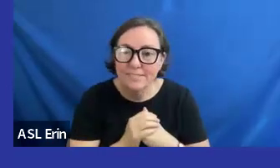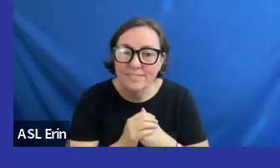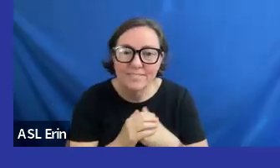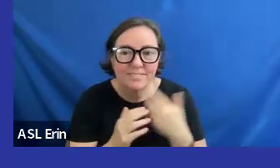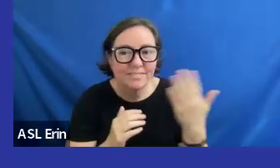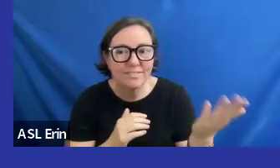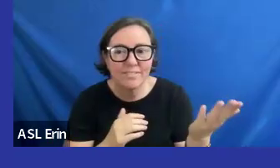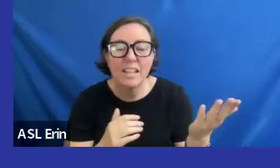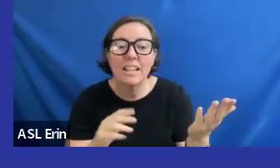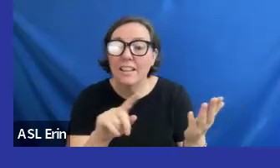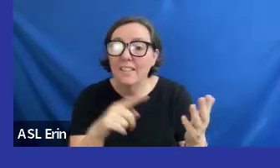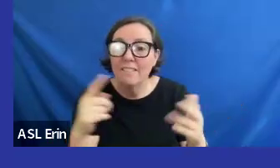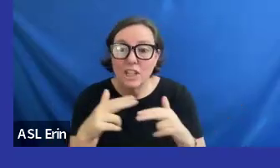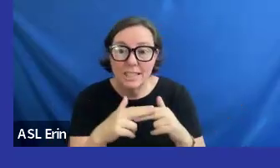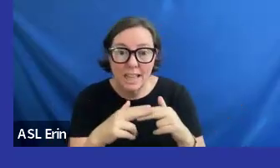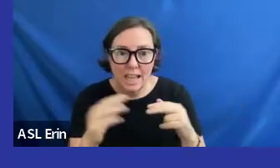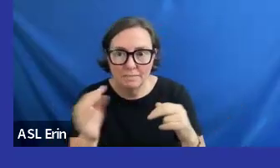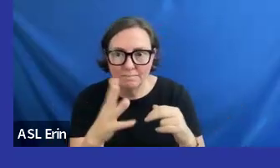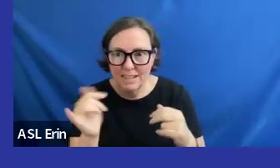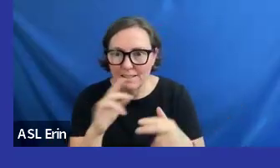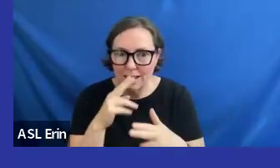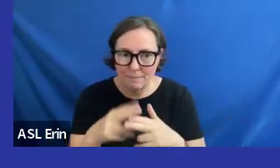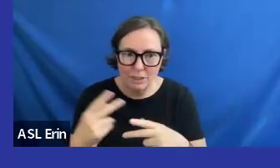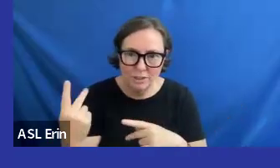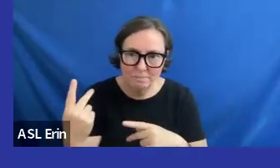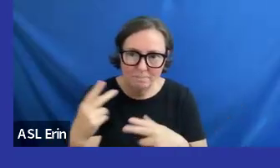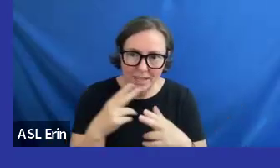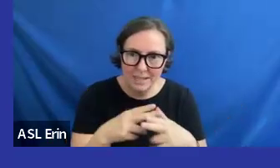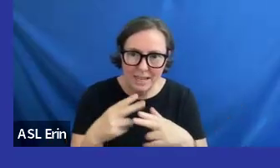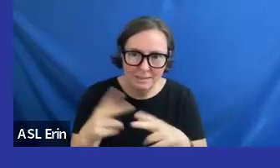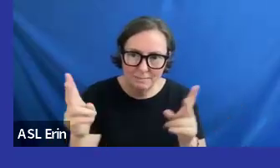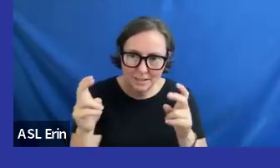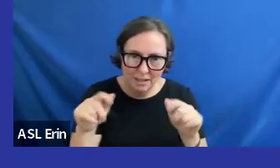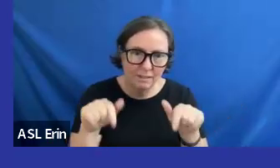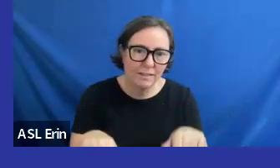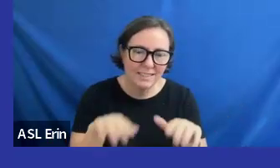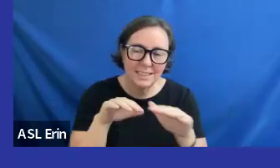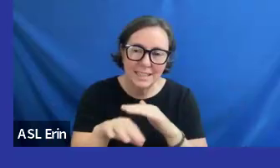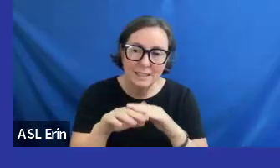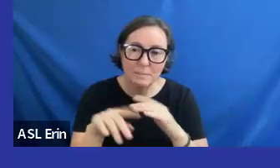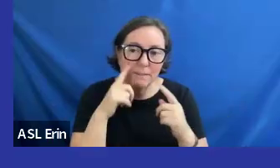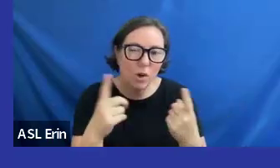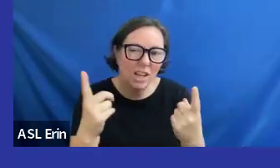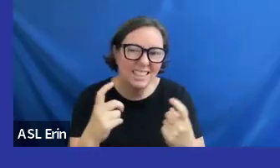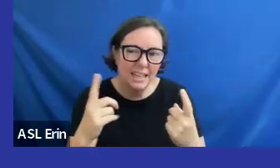So, we're on the first slide, and as I said, and as Sarah had said, this is accessibility for testers.